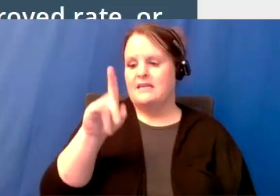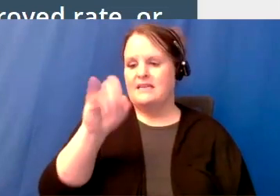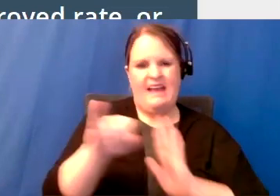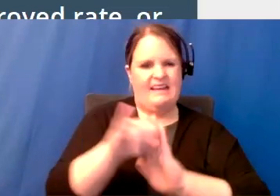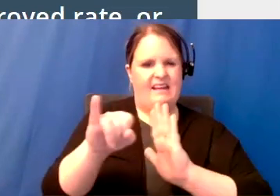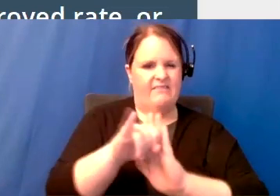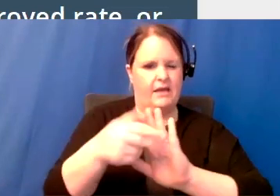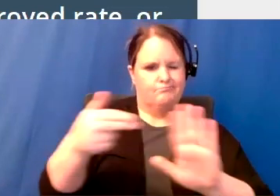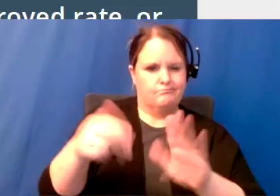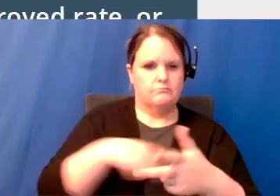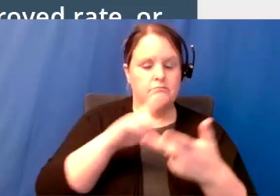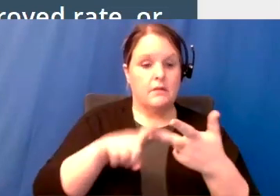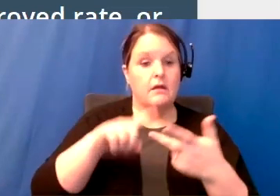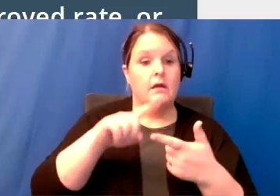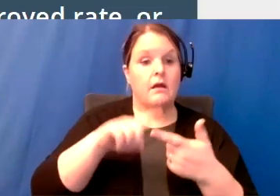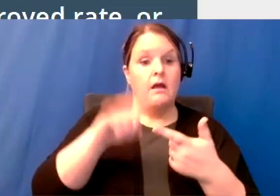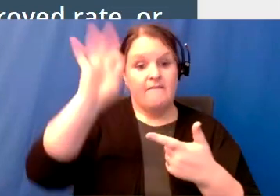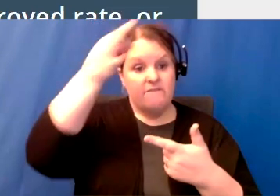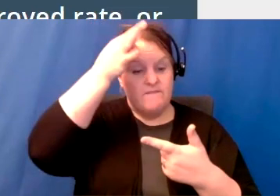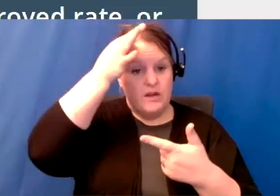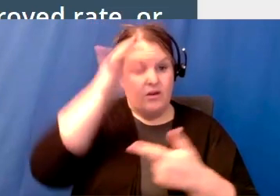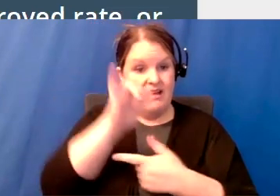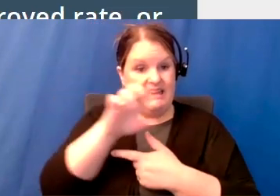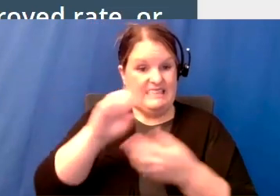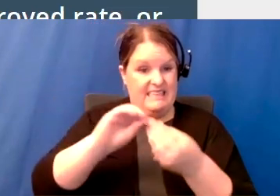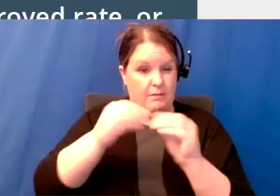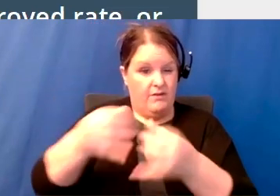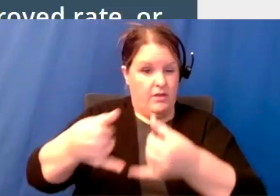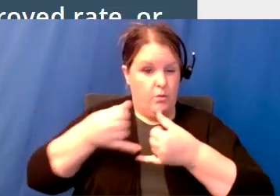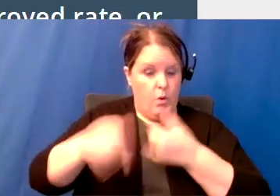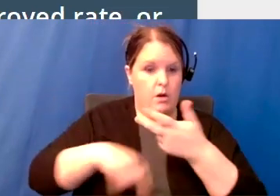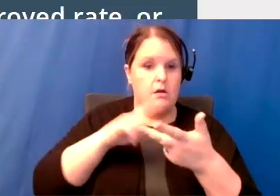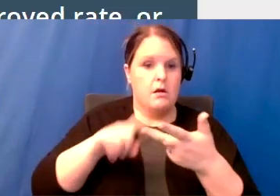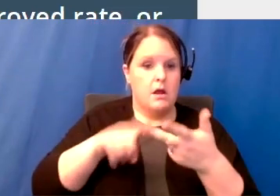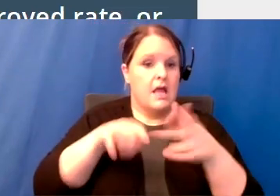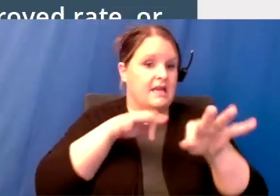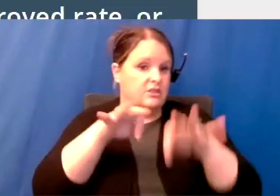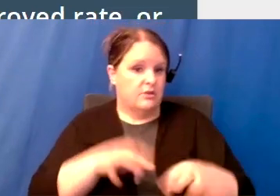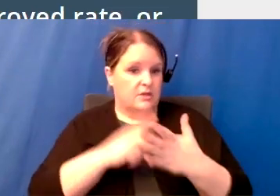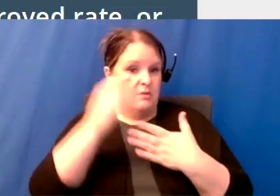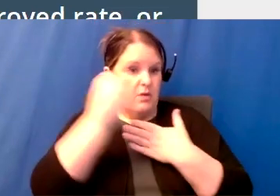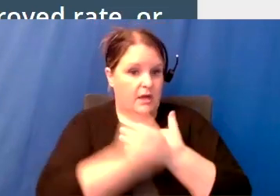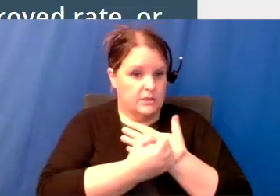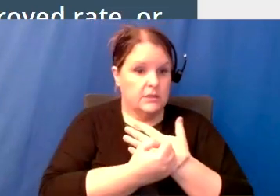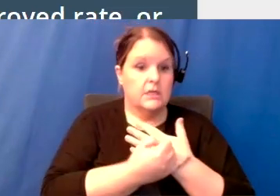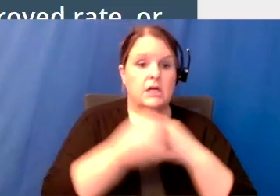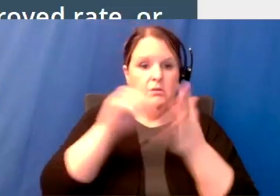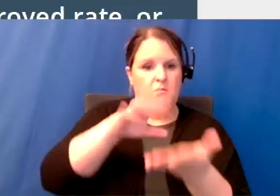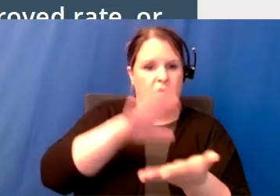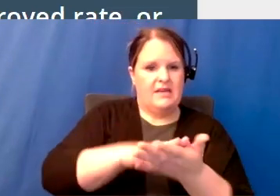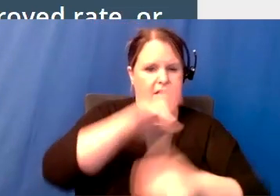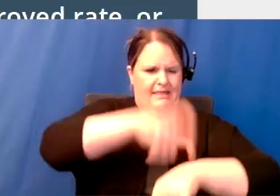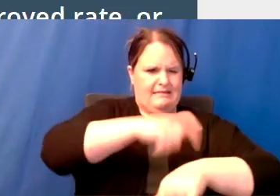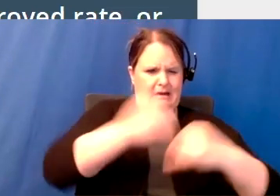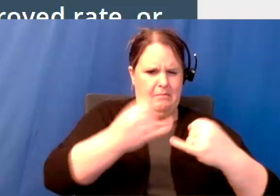have the federal award ID number. You should have a description of the project. You should list the performance period, right?